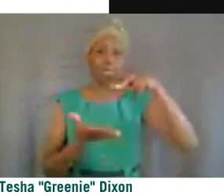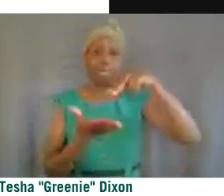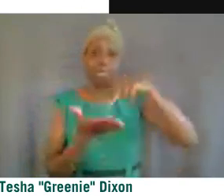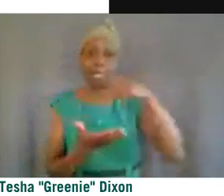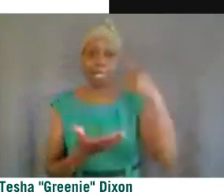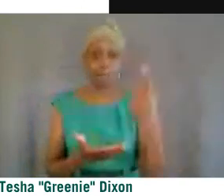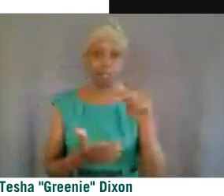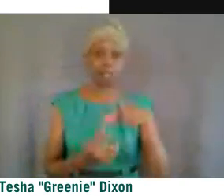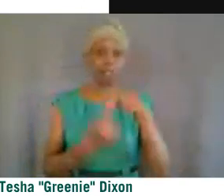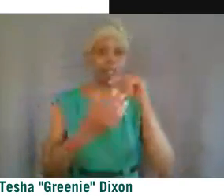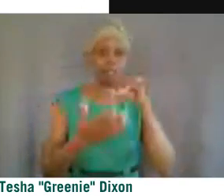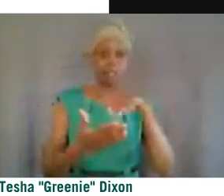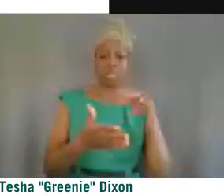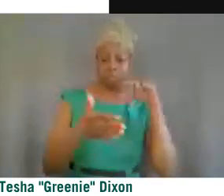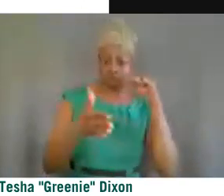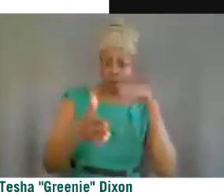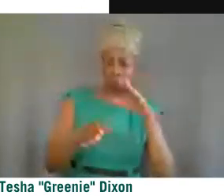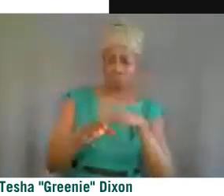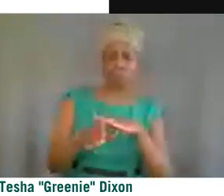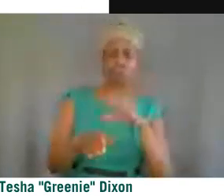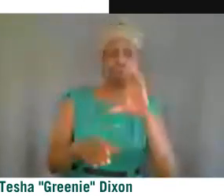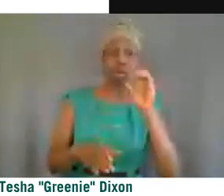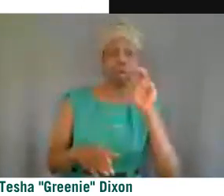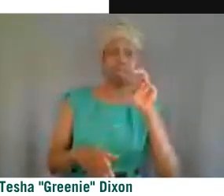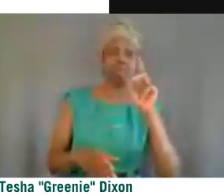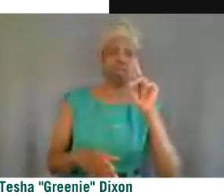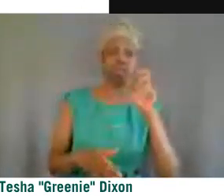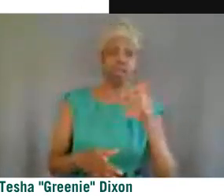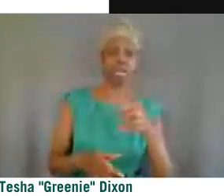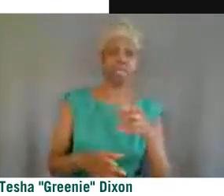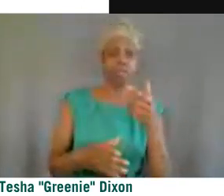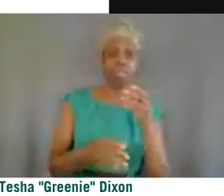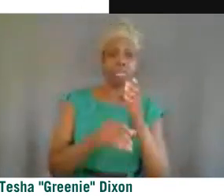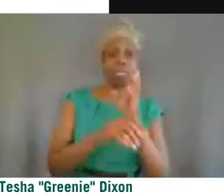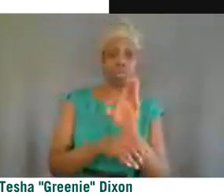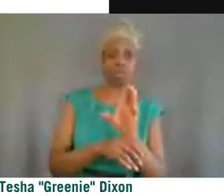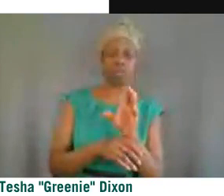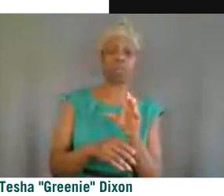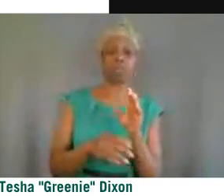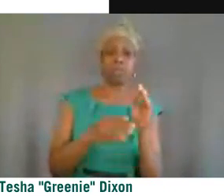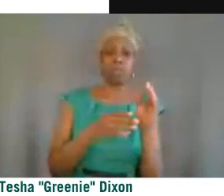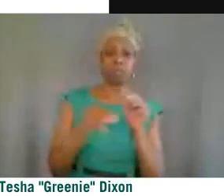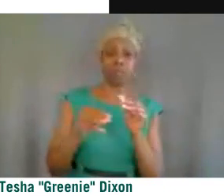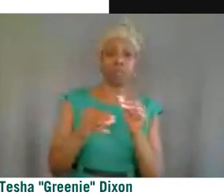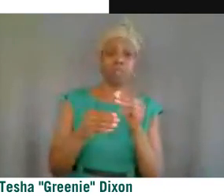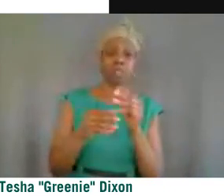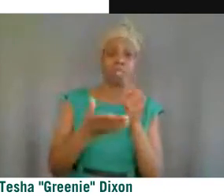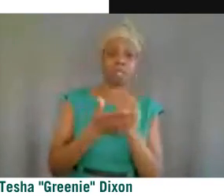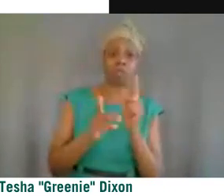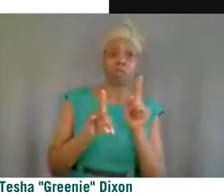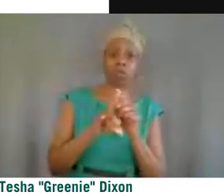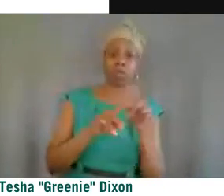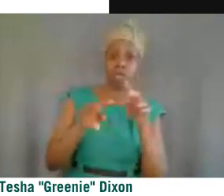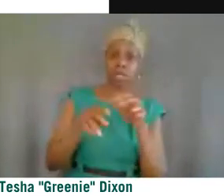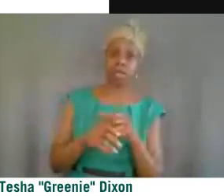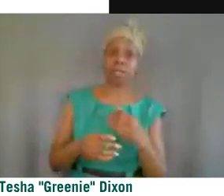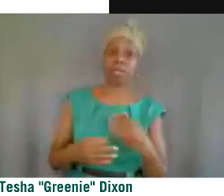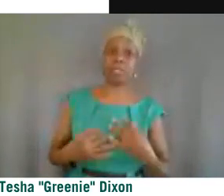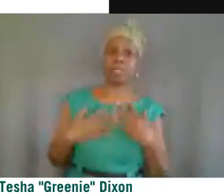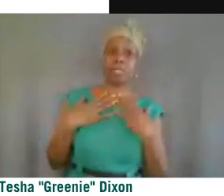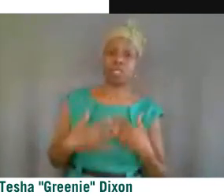looking at constraint-induced movement therapy is also looking at sensory play. It's also looking at parent intervention. It's